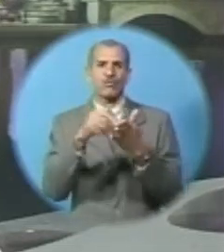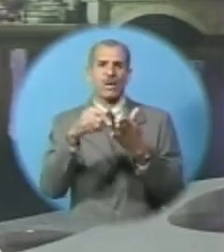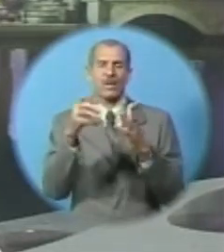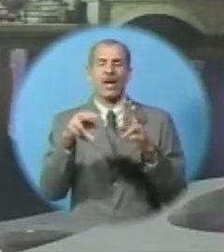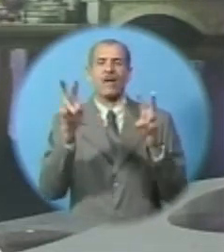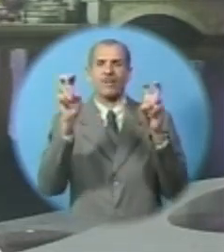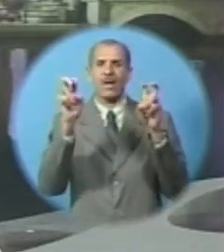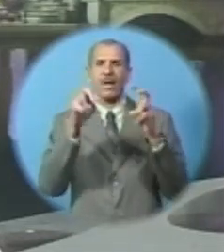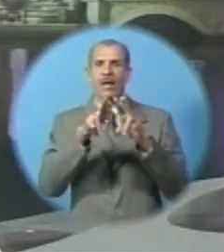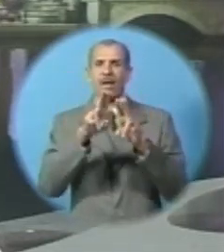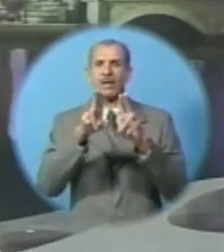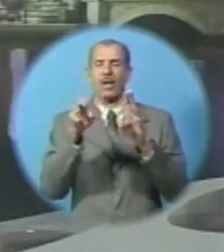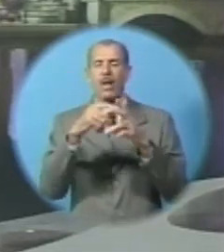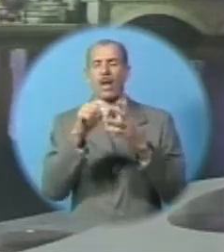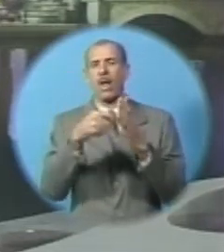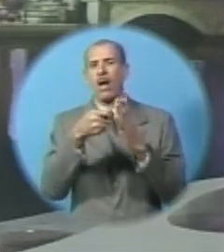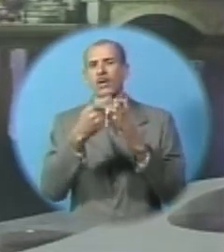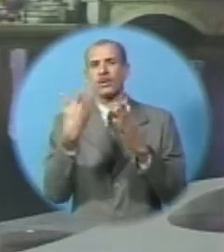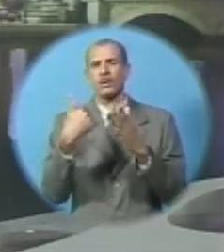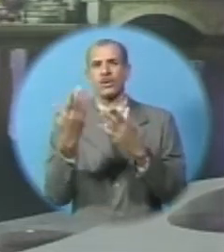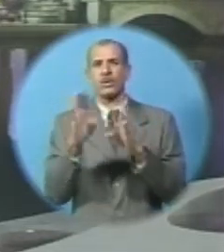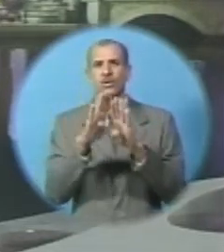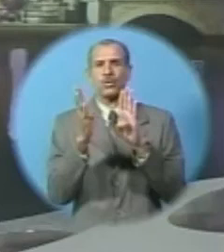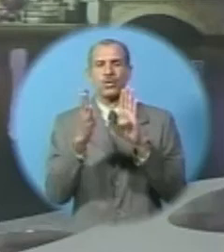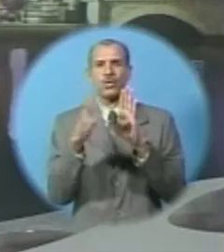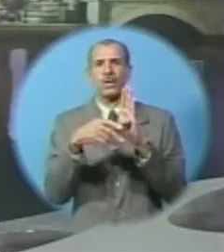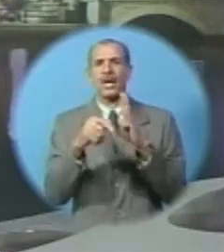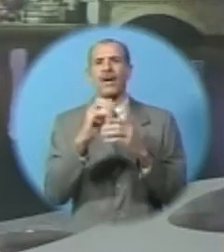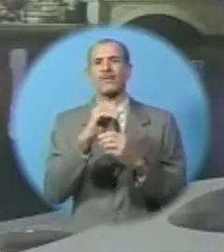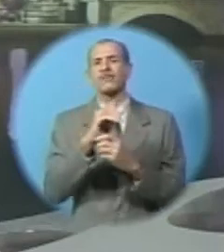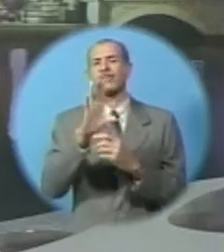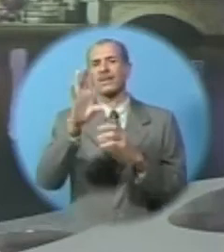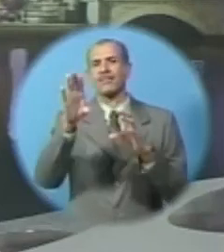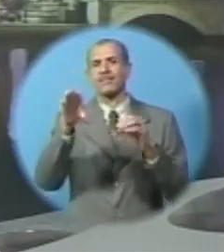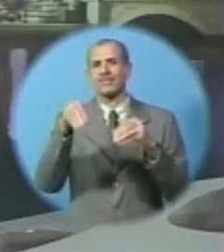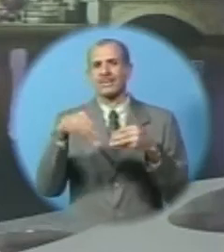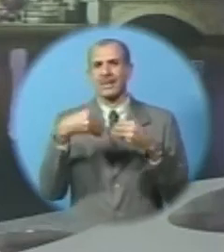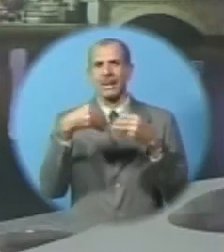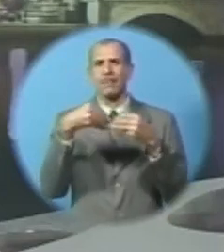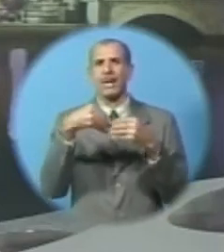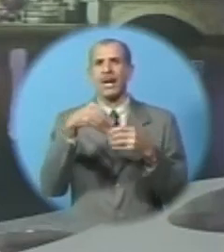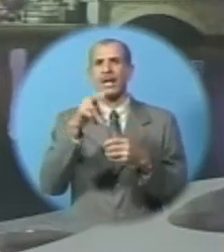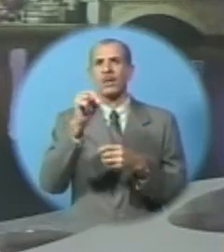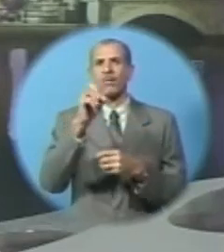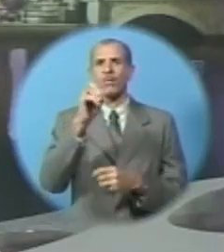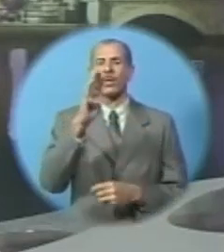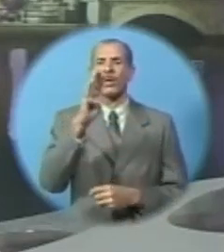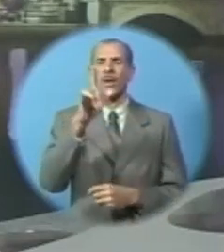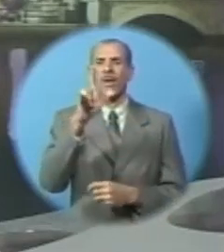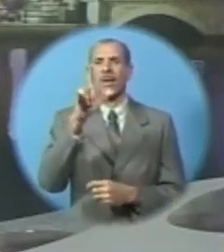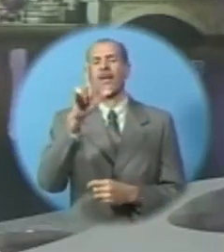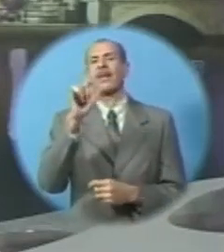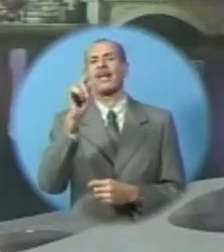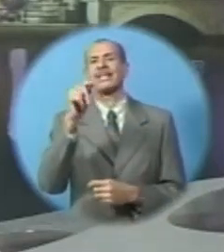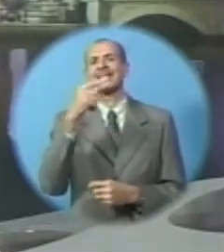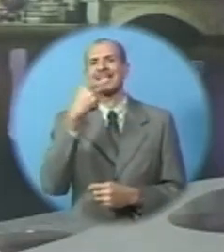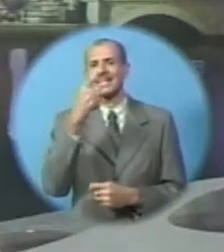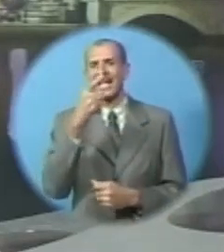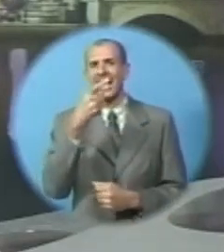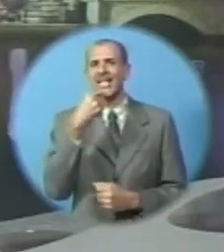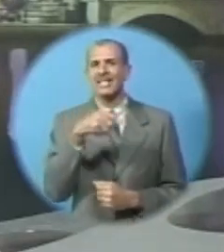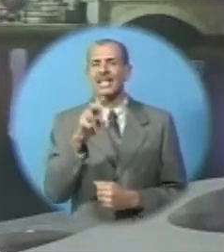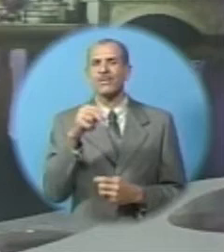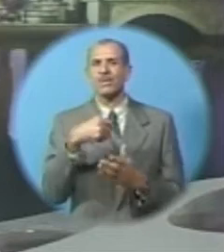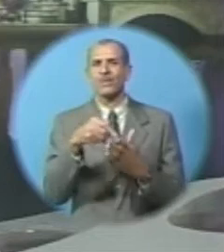picked up by international companies, Walmart and Barnes & Noble. She says the collection of 37 poems published 2 years ago